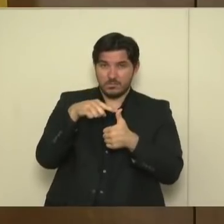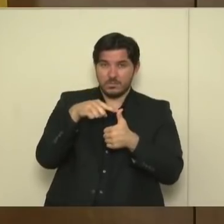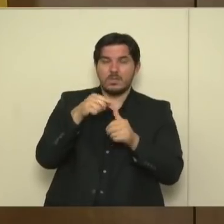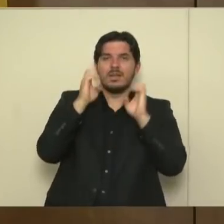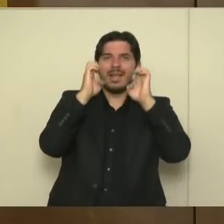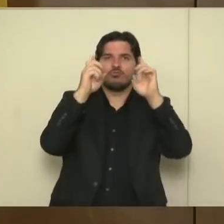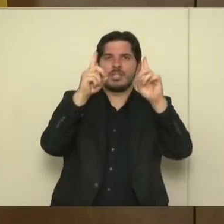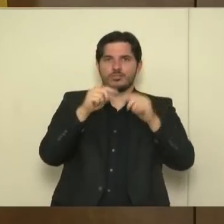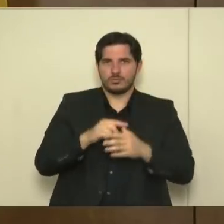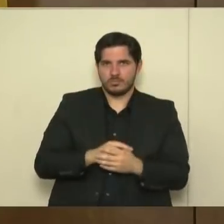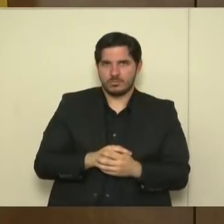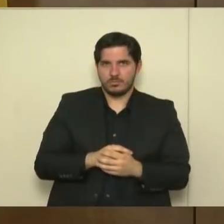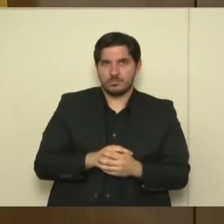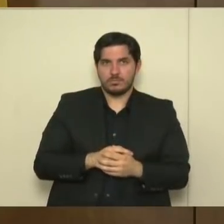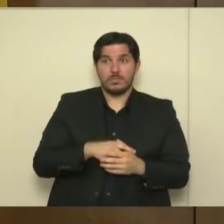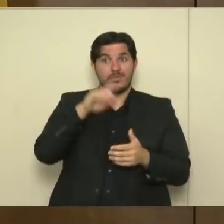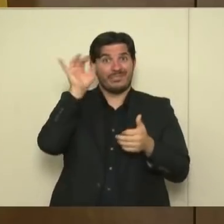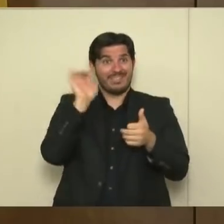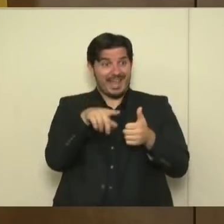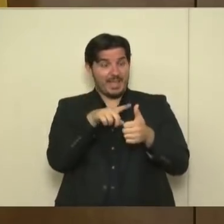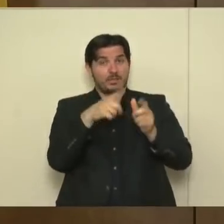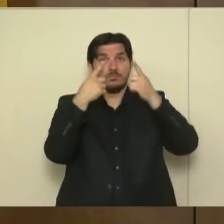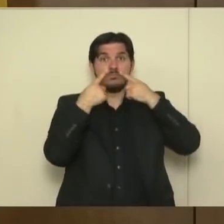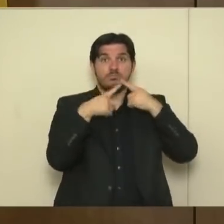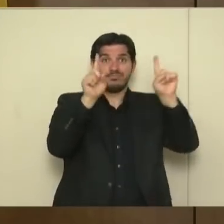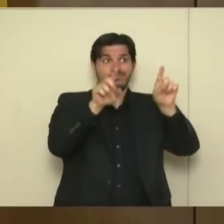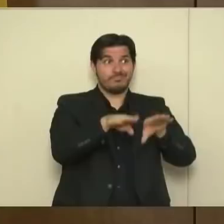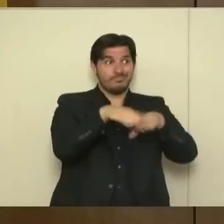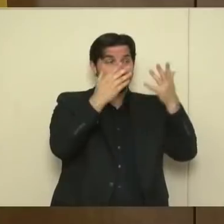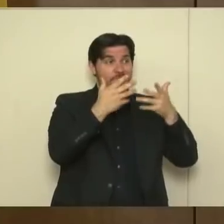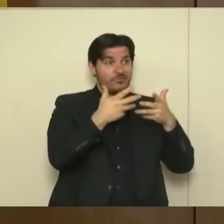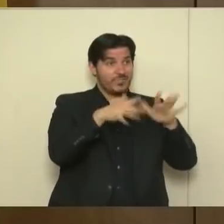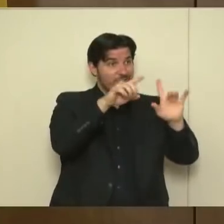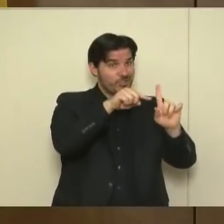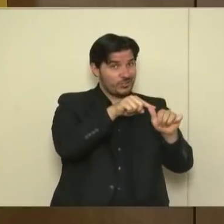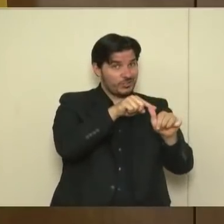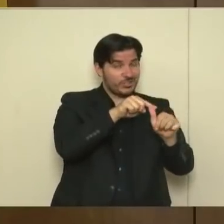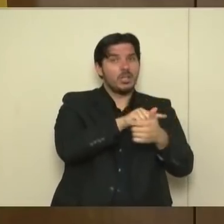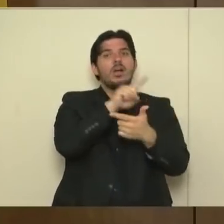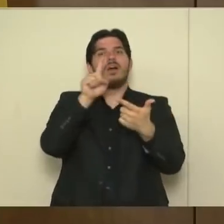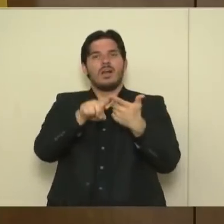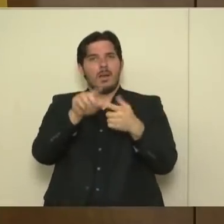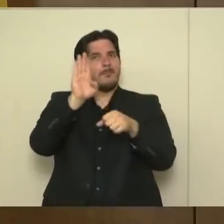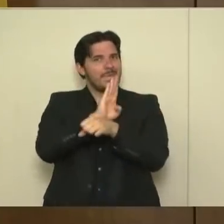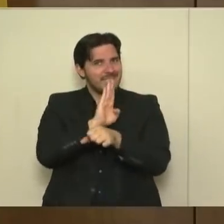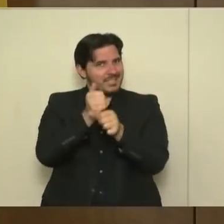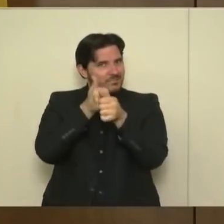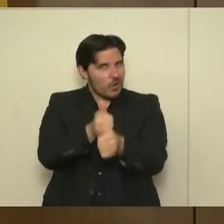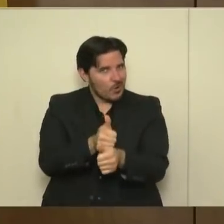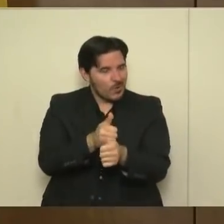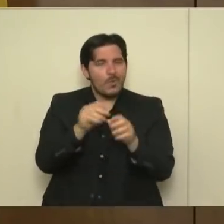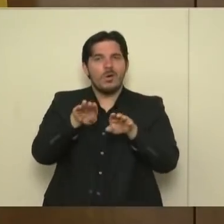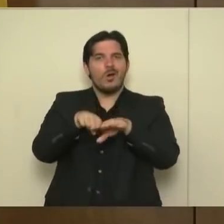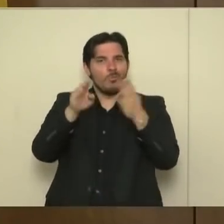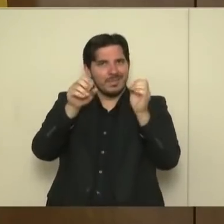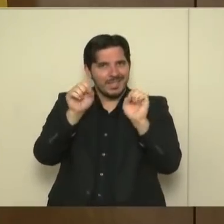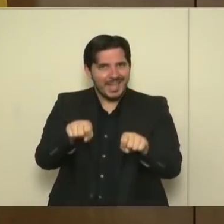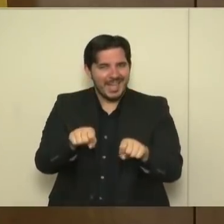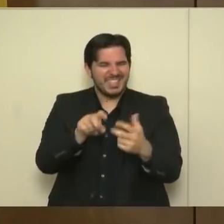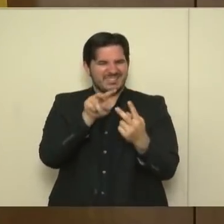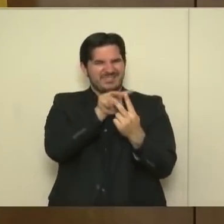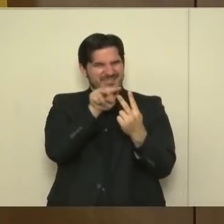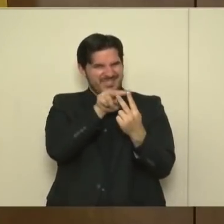that successfully, then we know we can do more business openings, and that's really important both to the state. So I